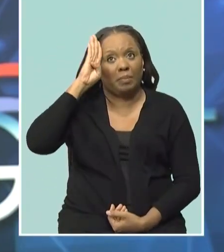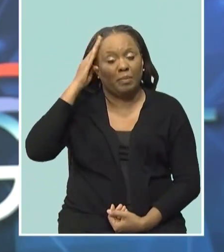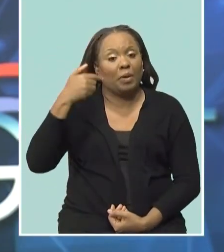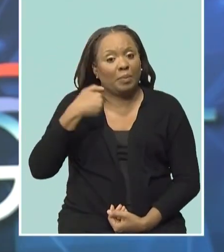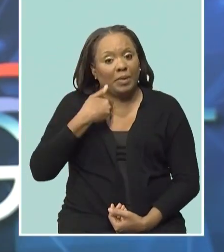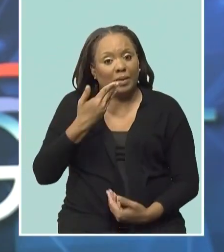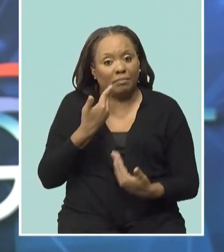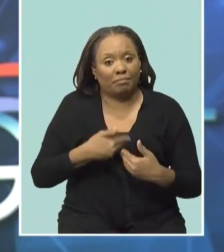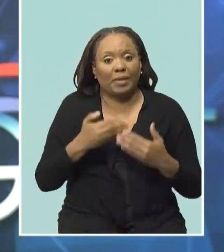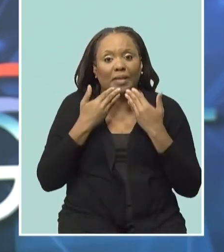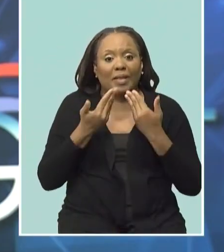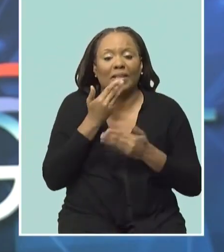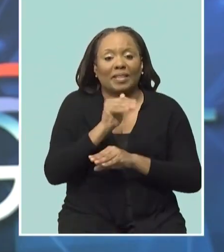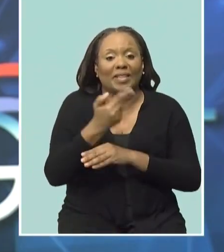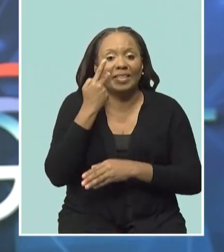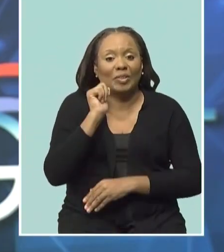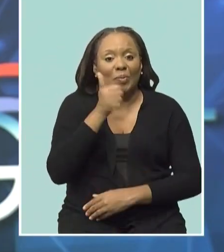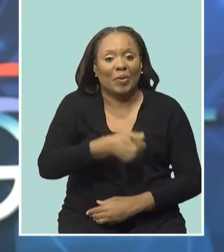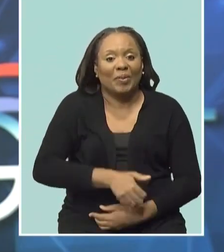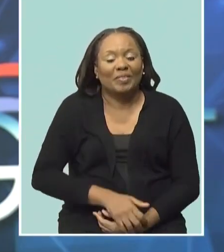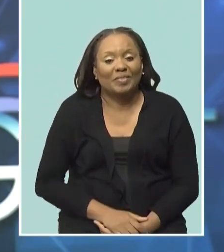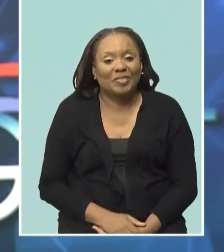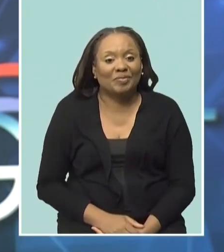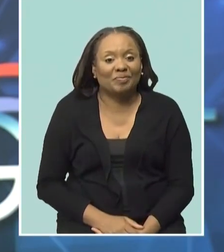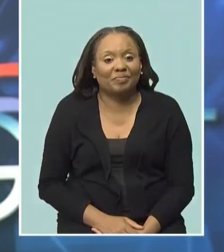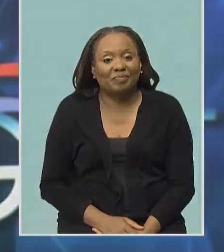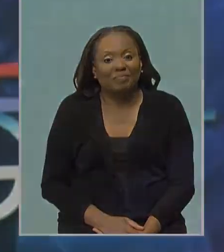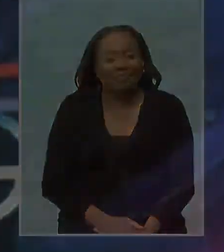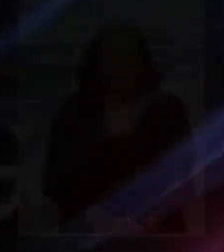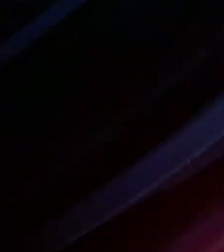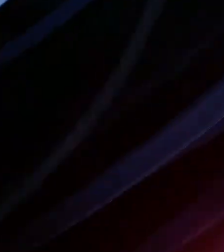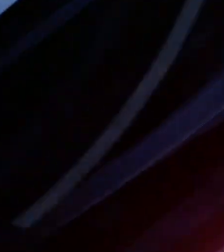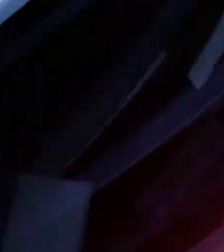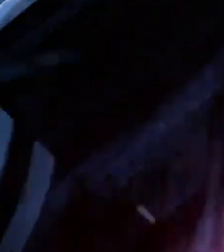of you, good night. We'll see you tomorrow.